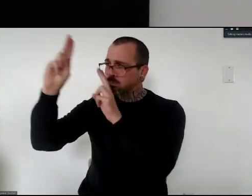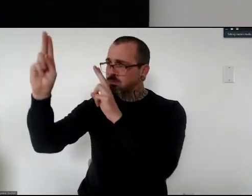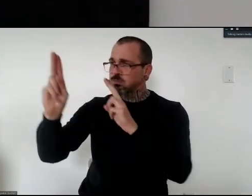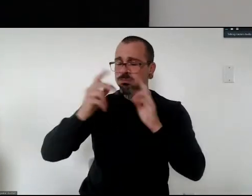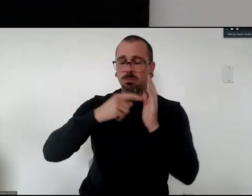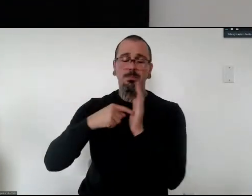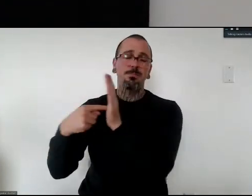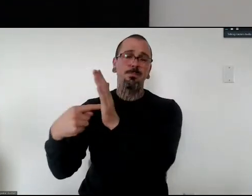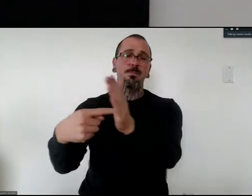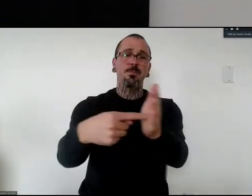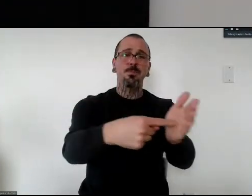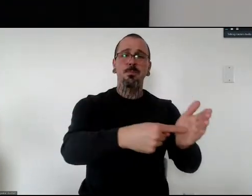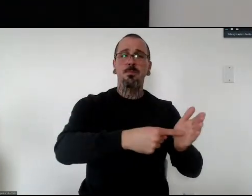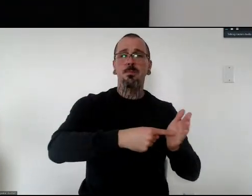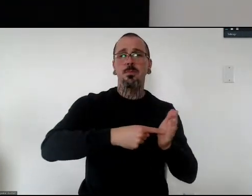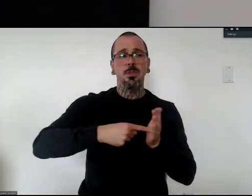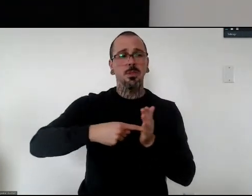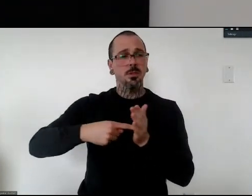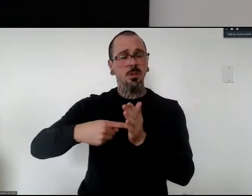much goodbye.